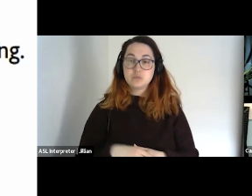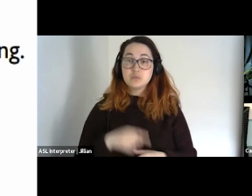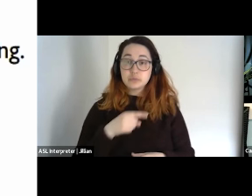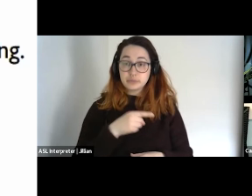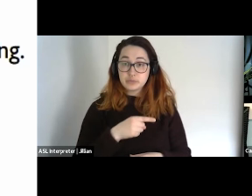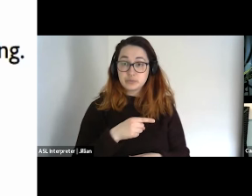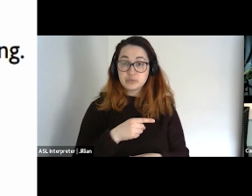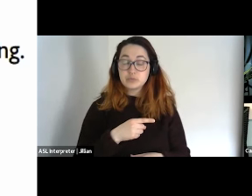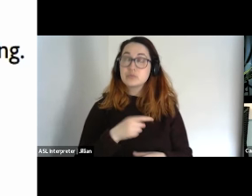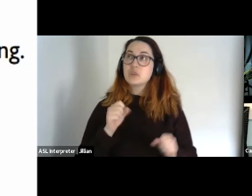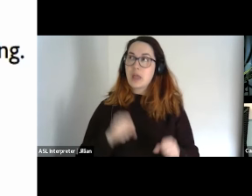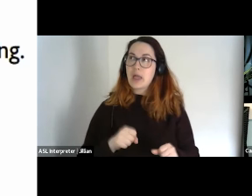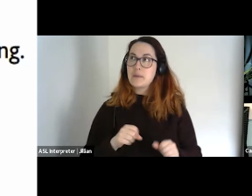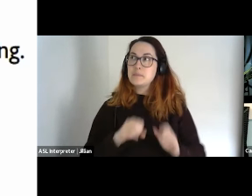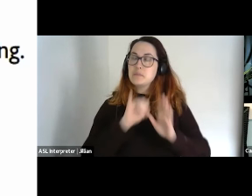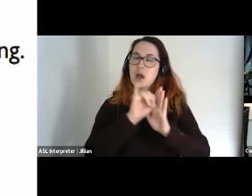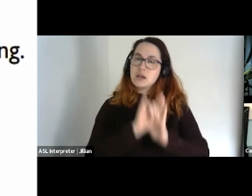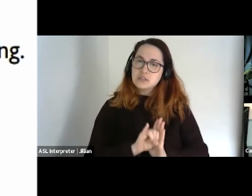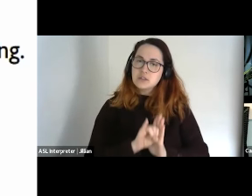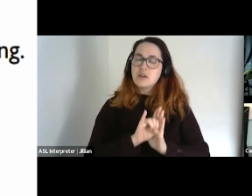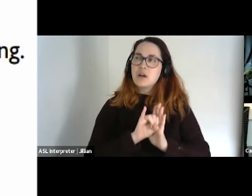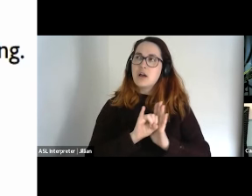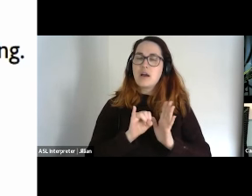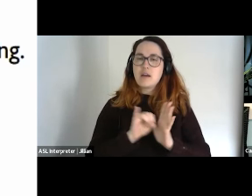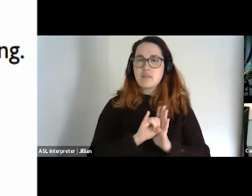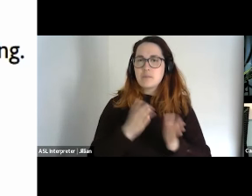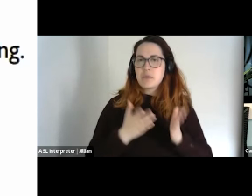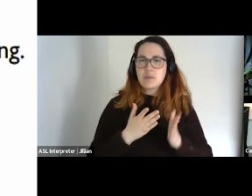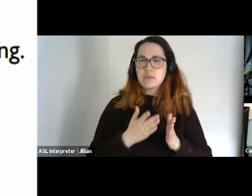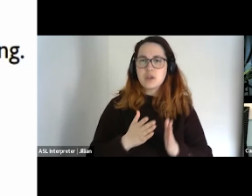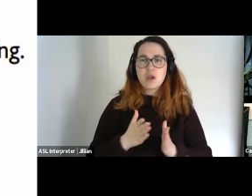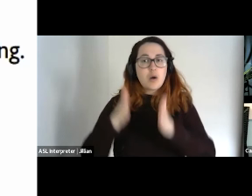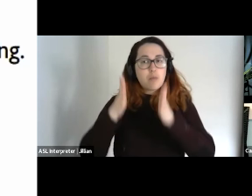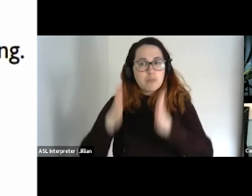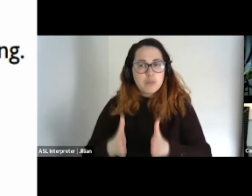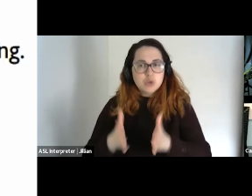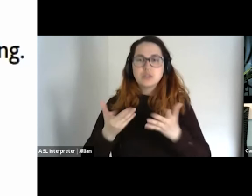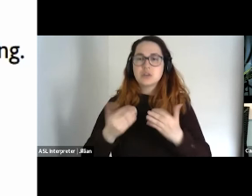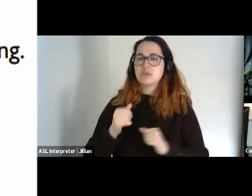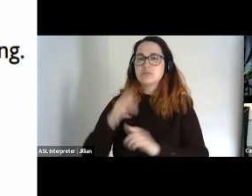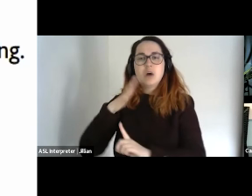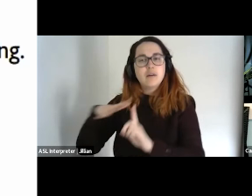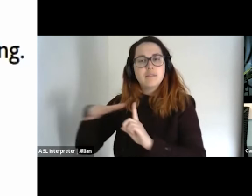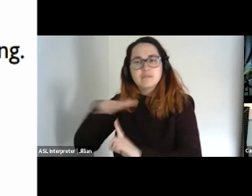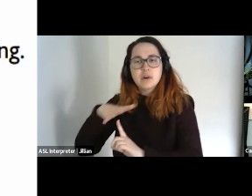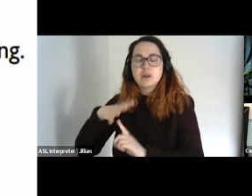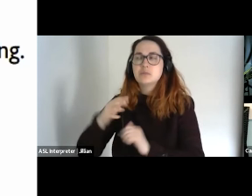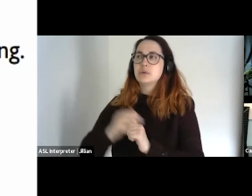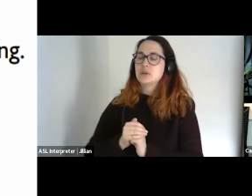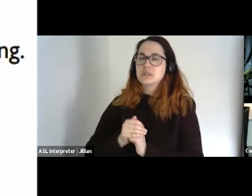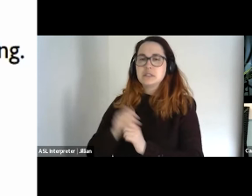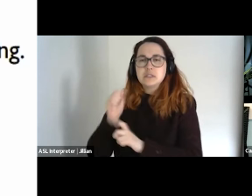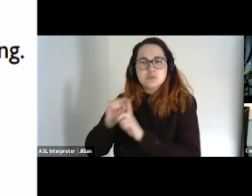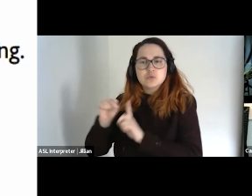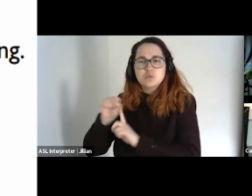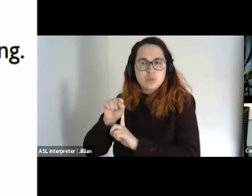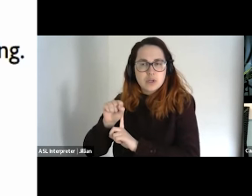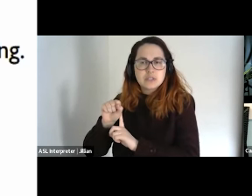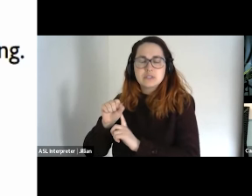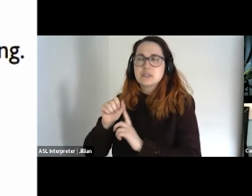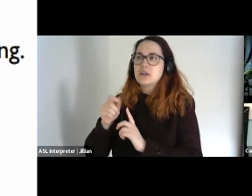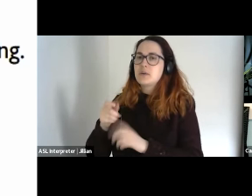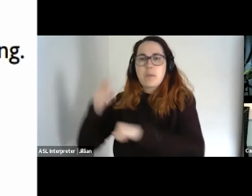sort of pinpoint perhaps a specific person, a specific environment, a specific situation, a